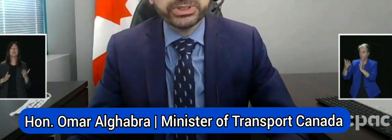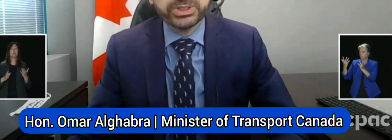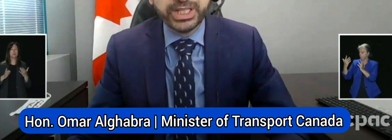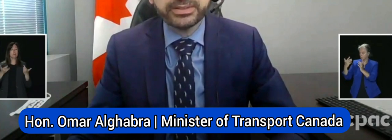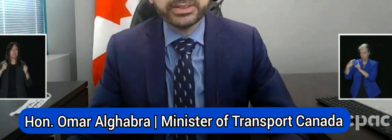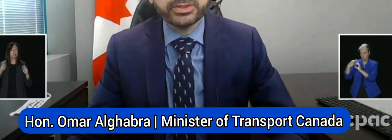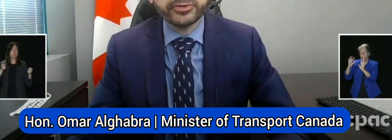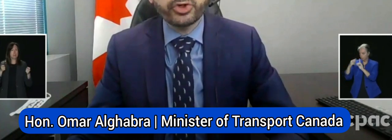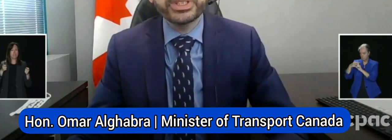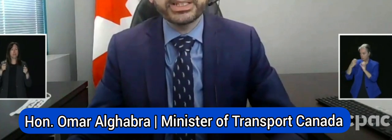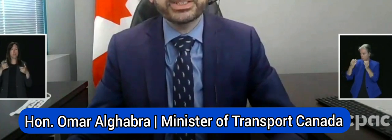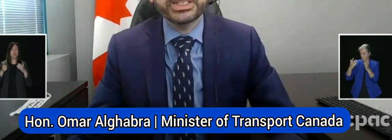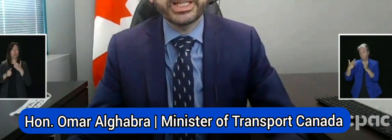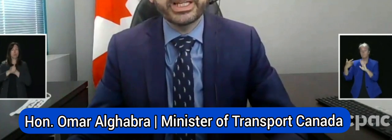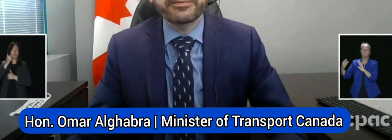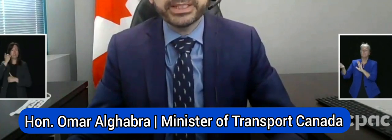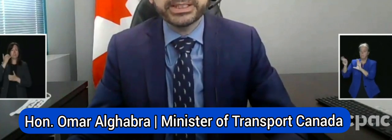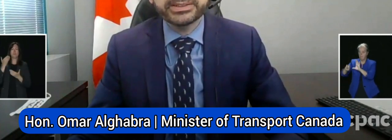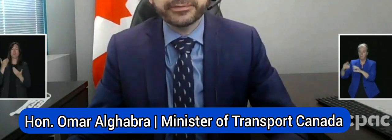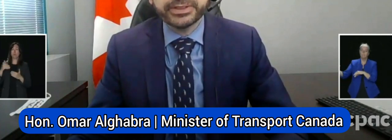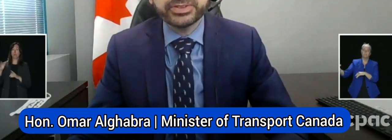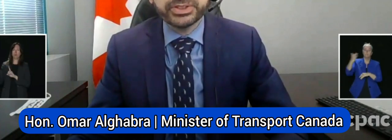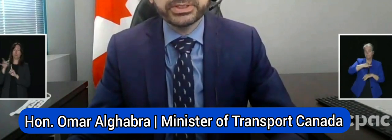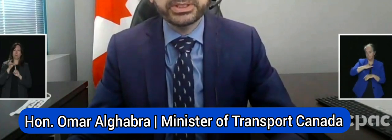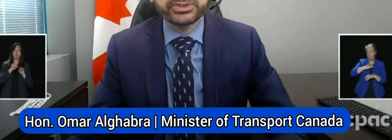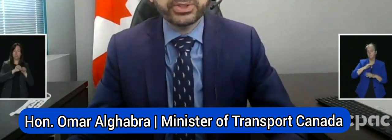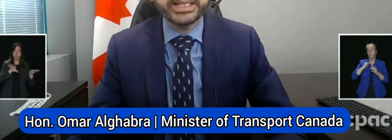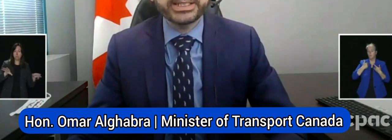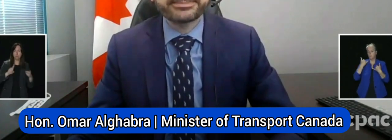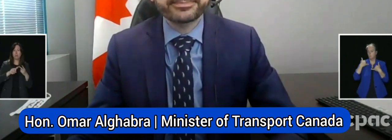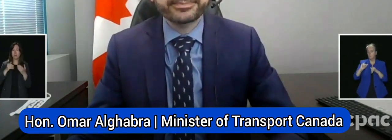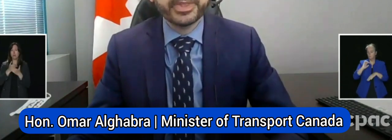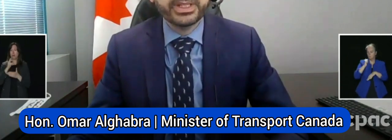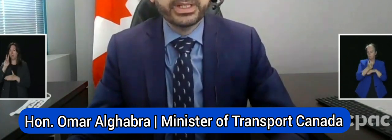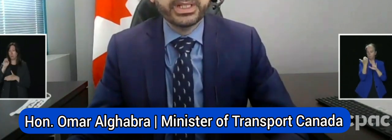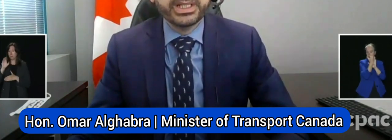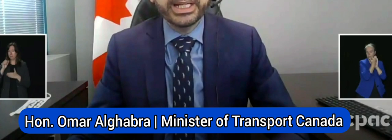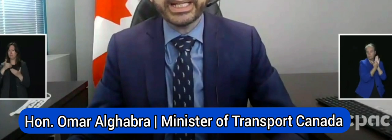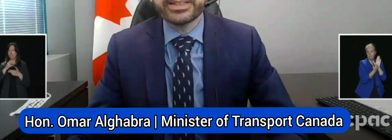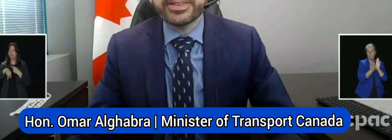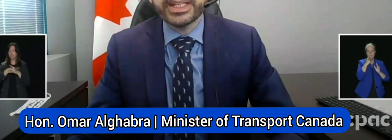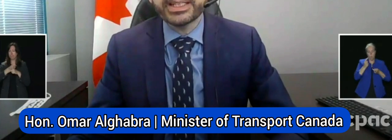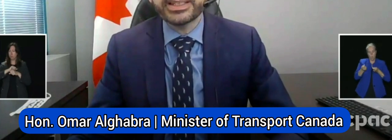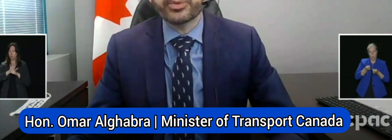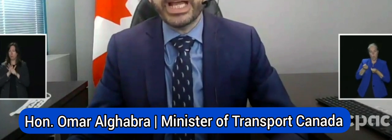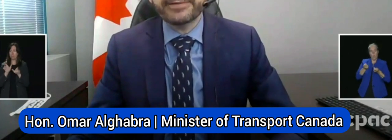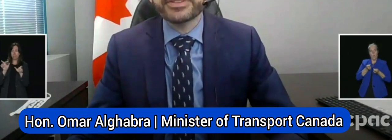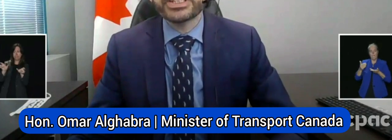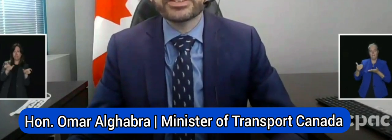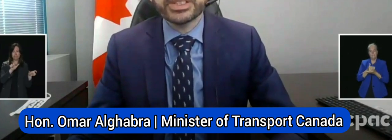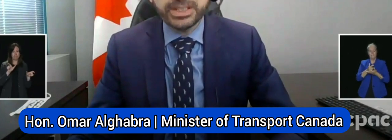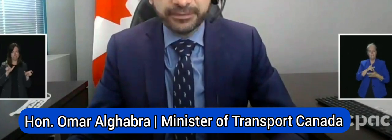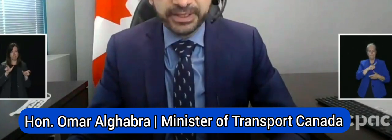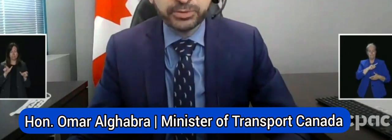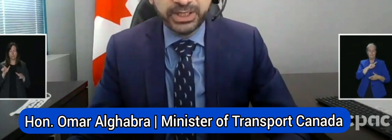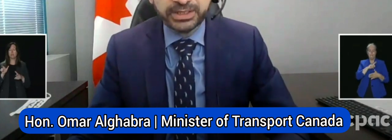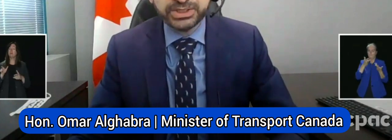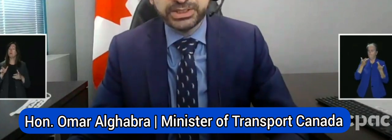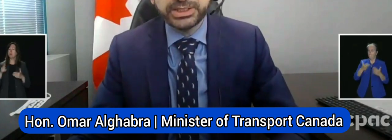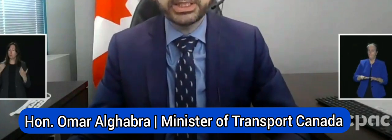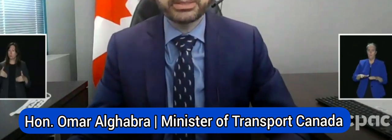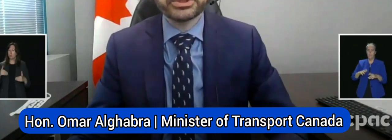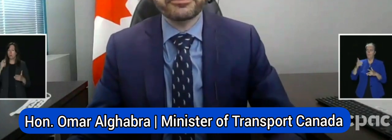of imported cases of COVID-19 and variants of concern into Canada. And I can say that we have seen a